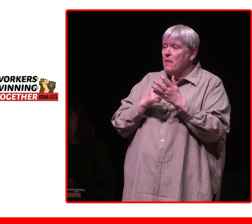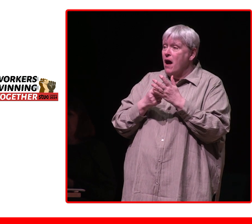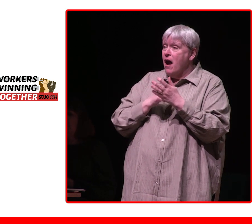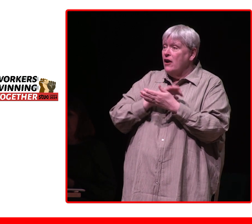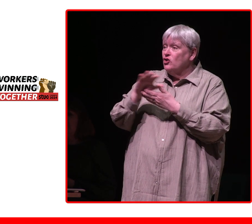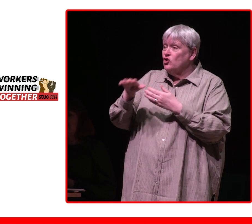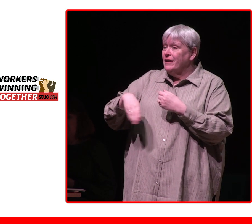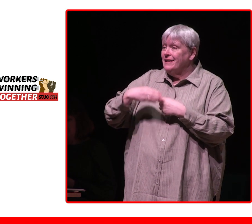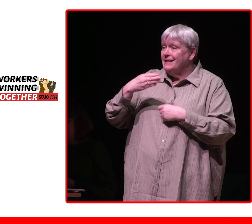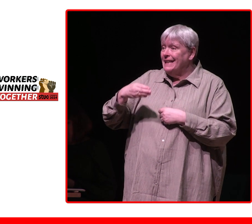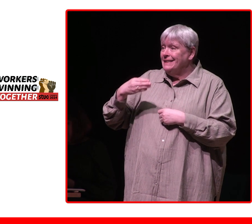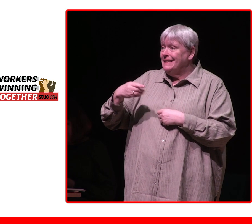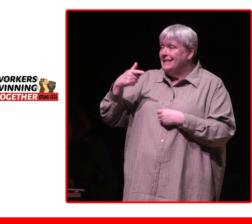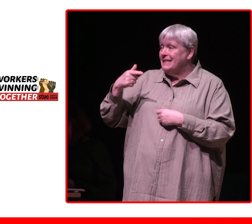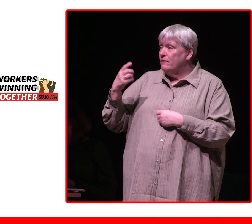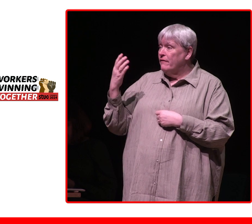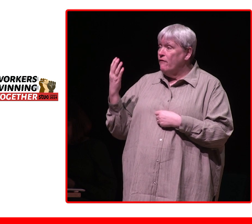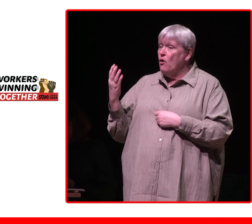1974.